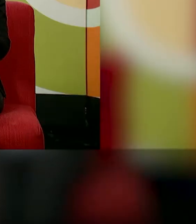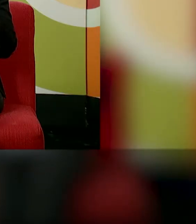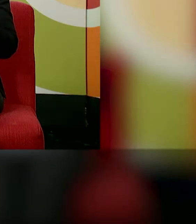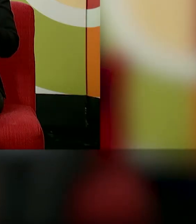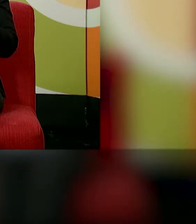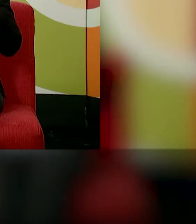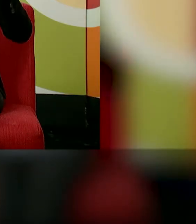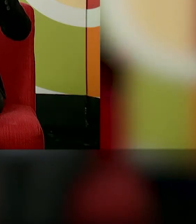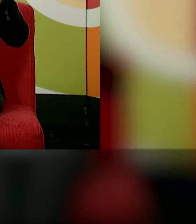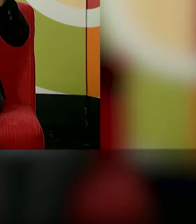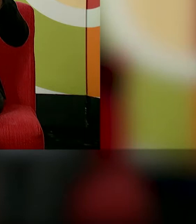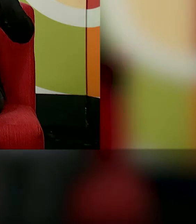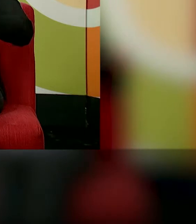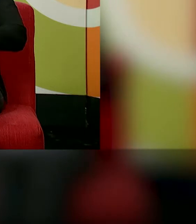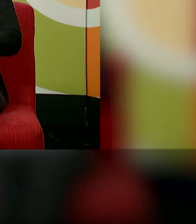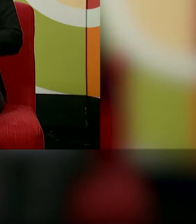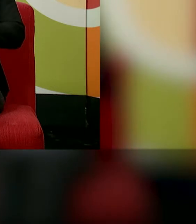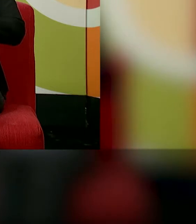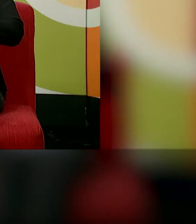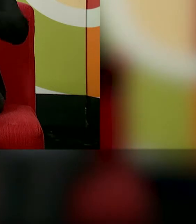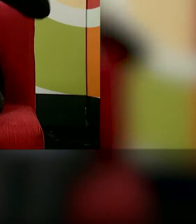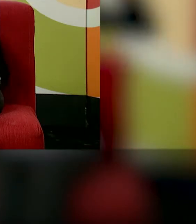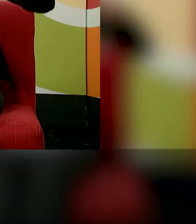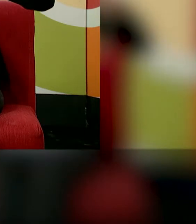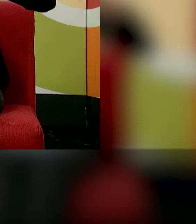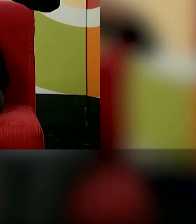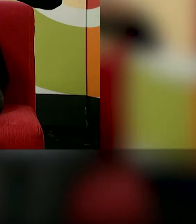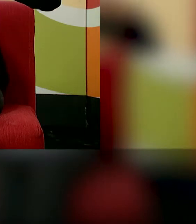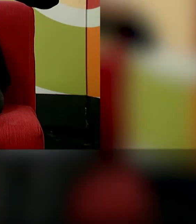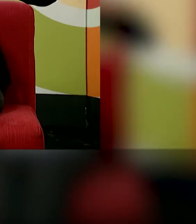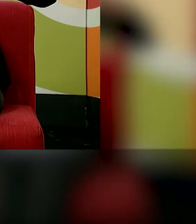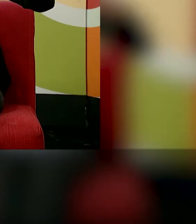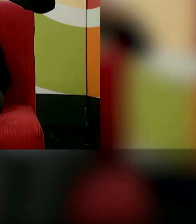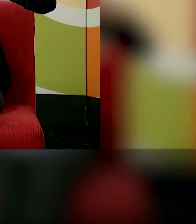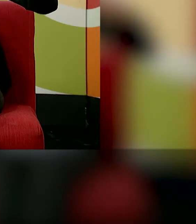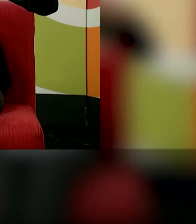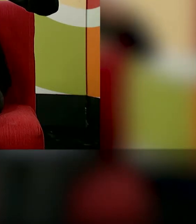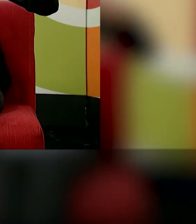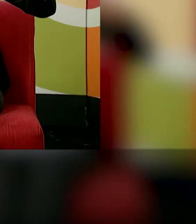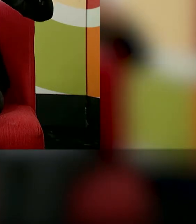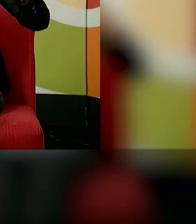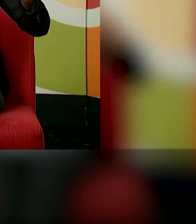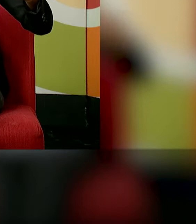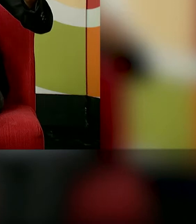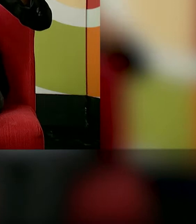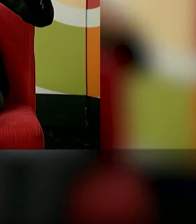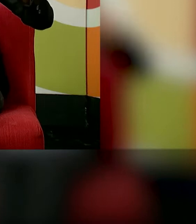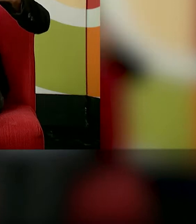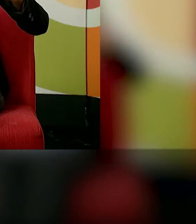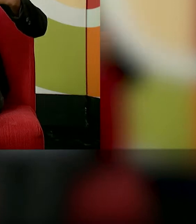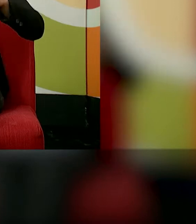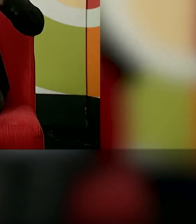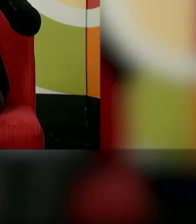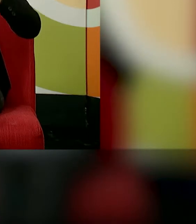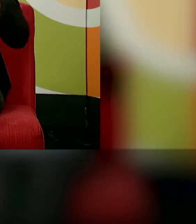heno mane, ko wena firstborn and o na le bana ba heno ba bang ba bararo. Empa ko wena fela a sa utlwing lapeng la heno. Ho la ba jwang hore o kgone ho